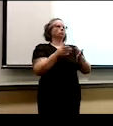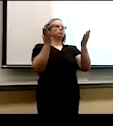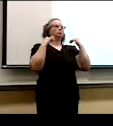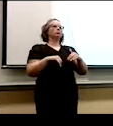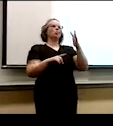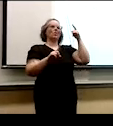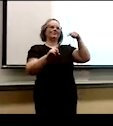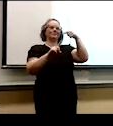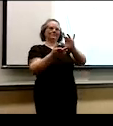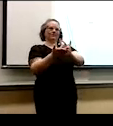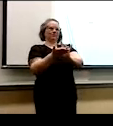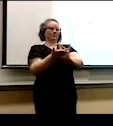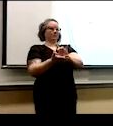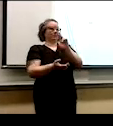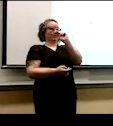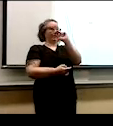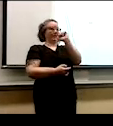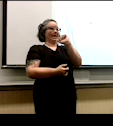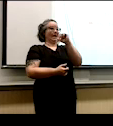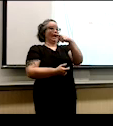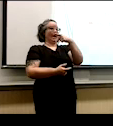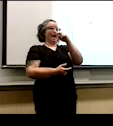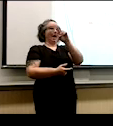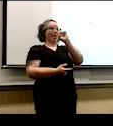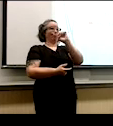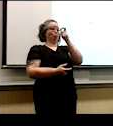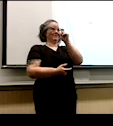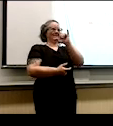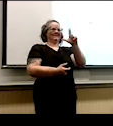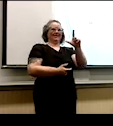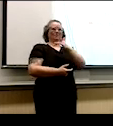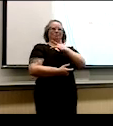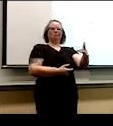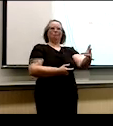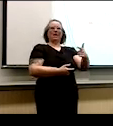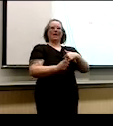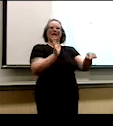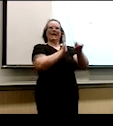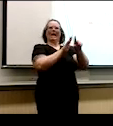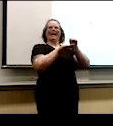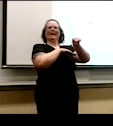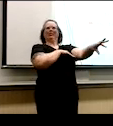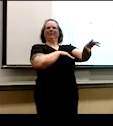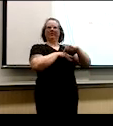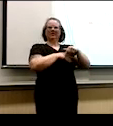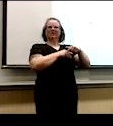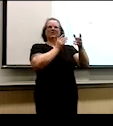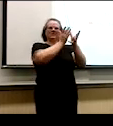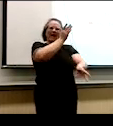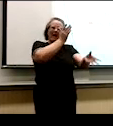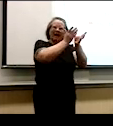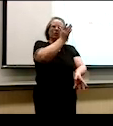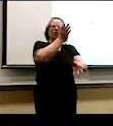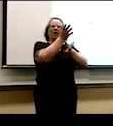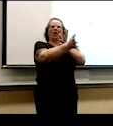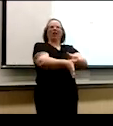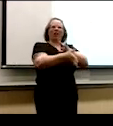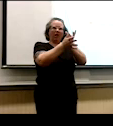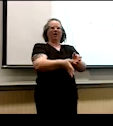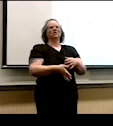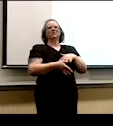example. And he got his cataract surgery. That was important. So he moved into a group home. Then I started